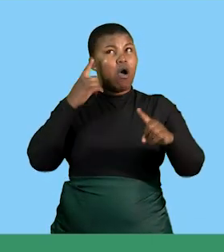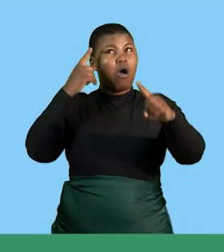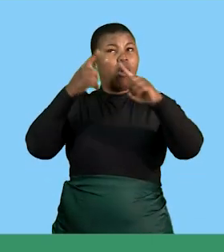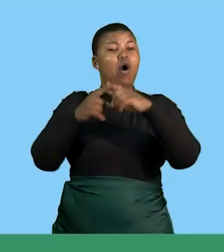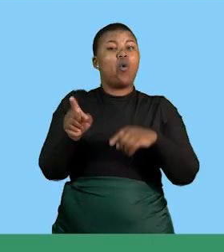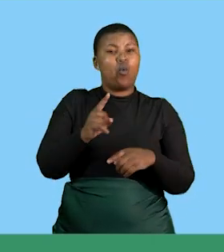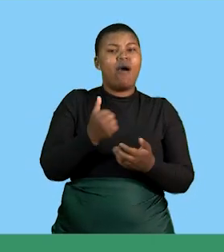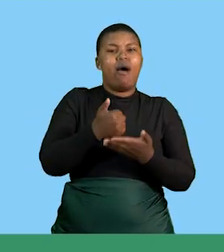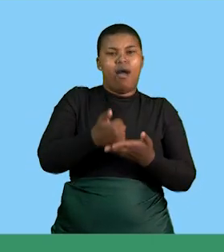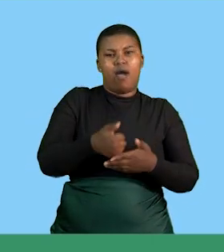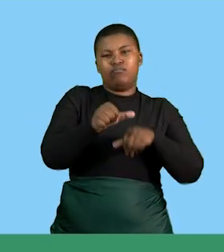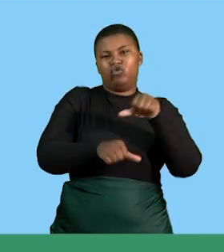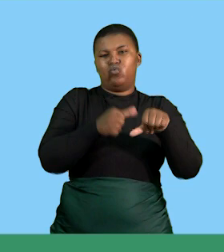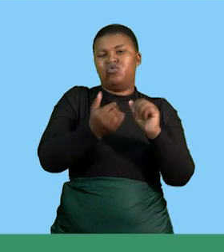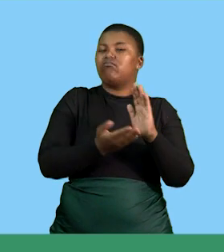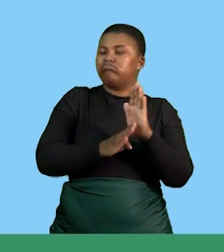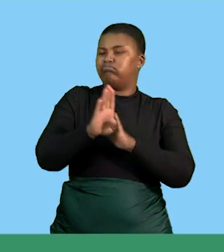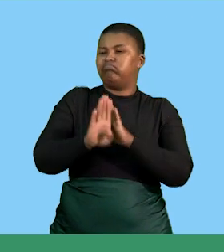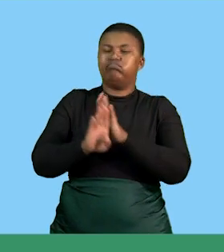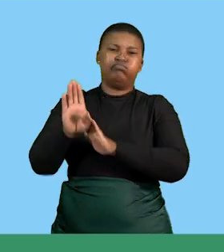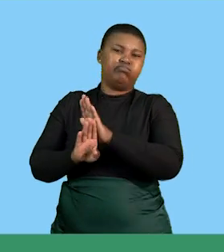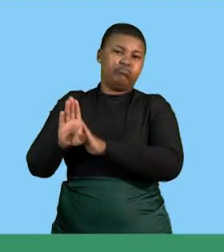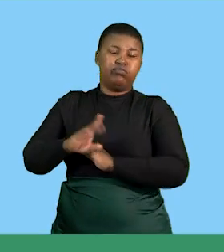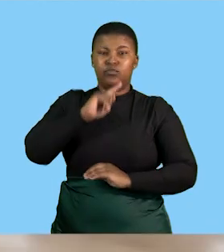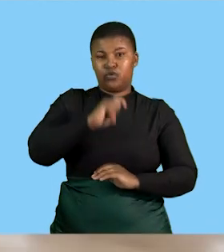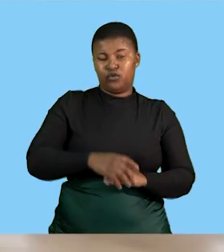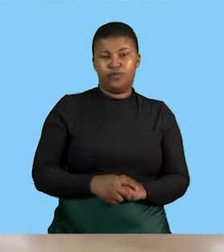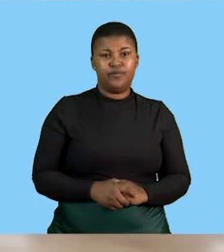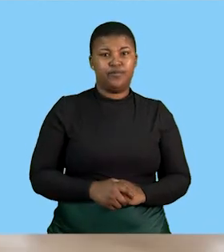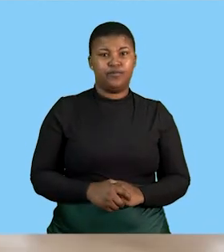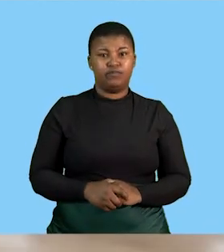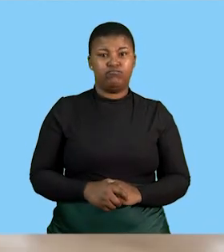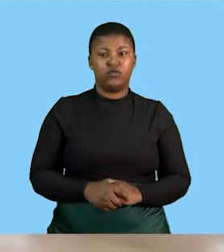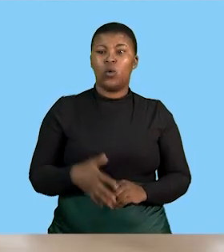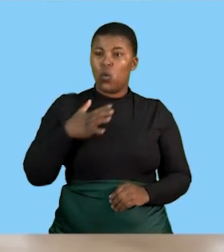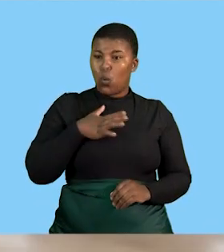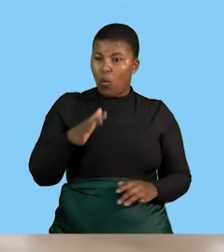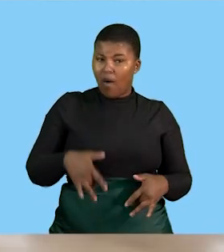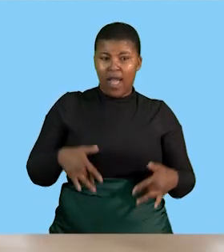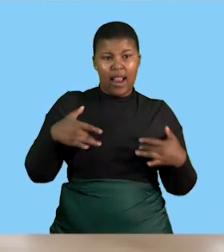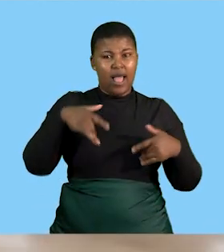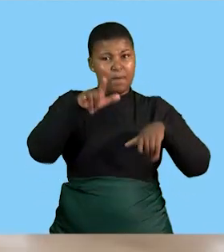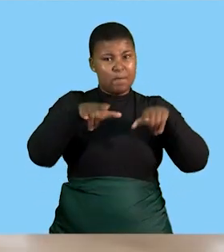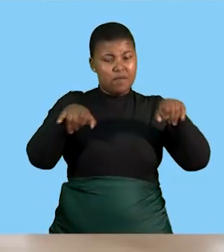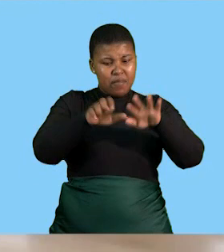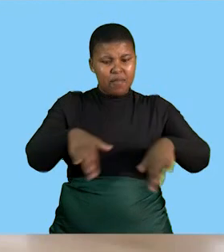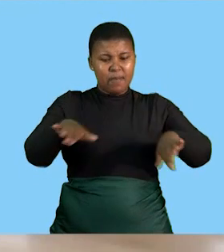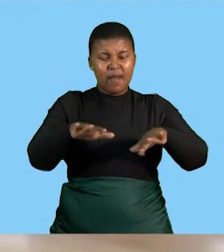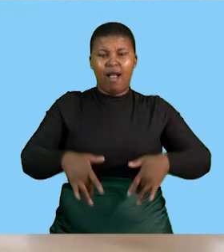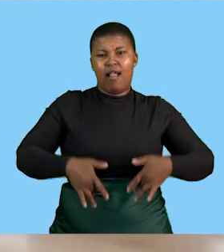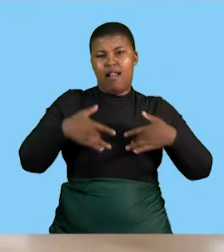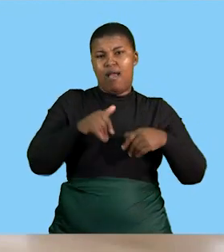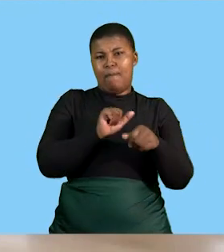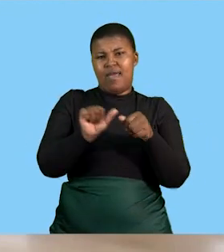with social upliftment. So they want to increase the lifestyle of the people in that specific